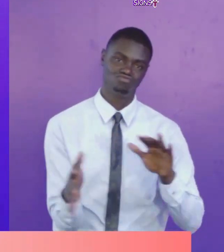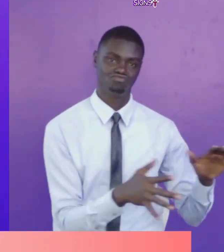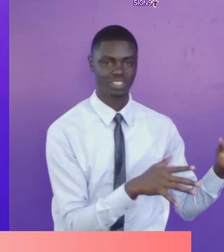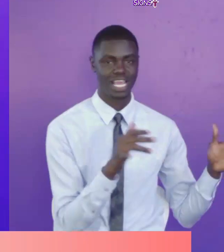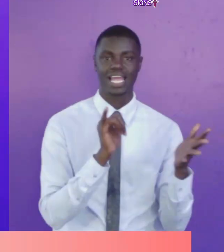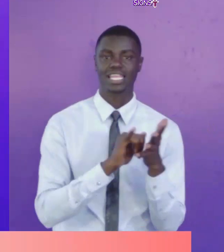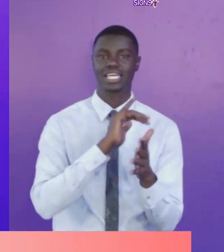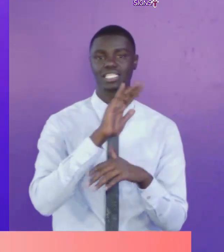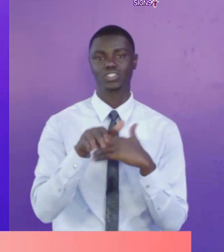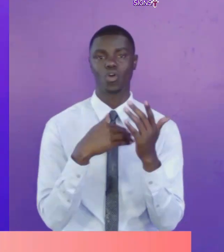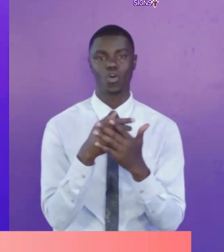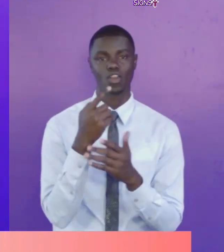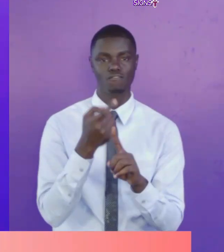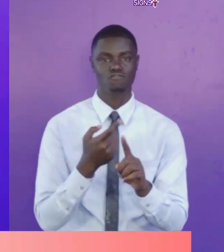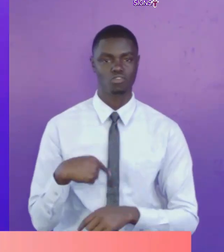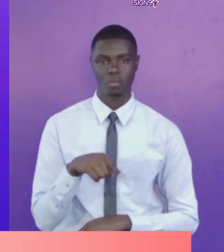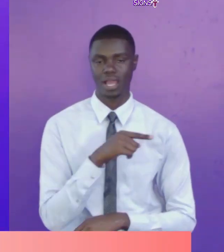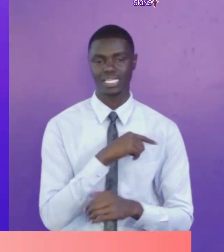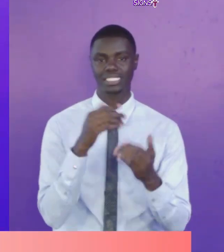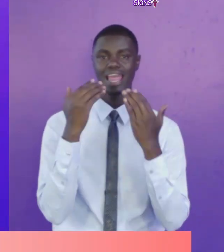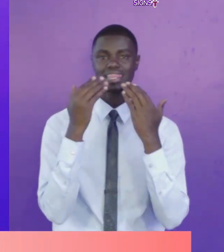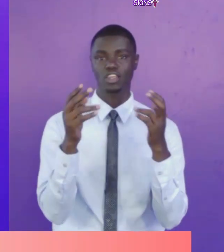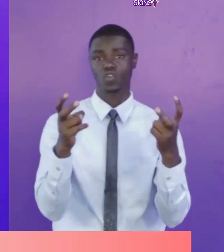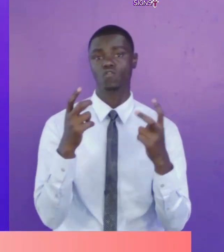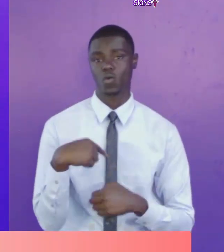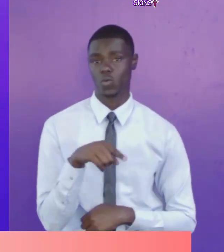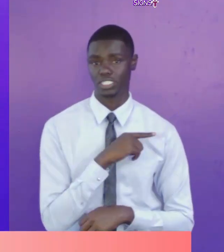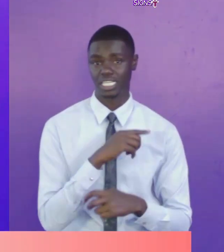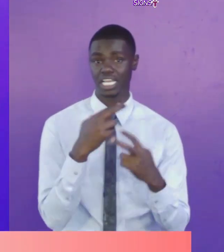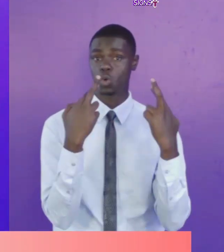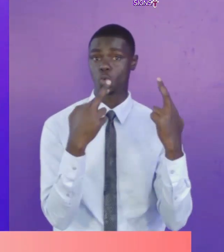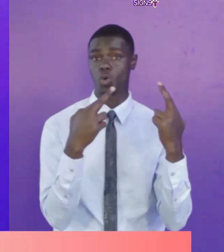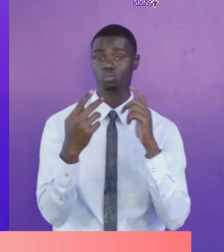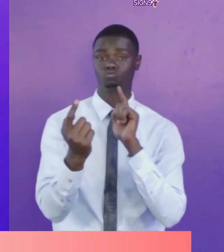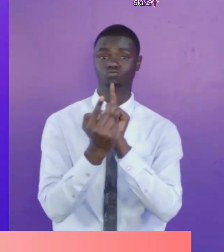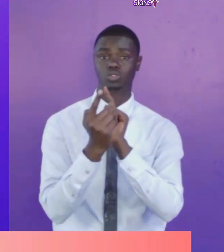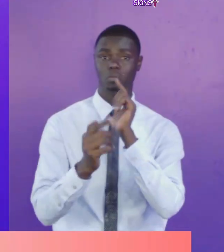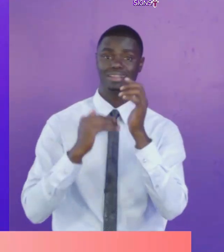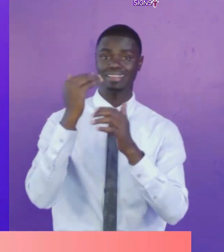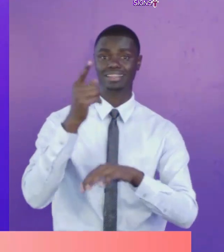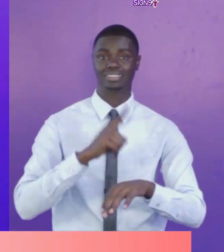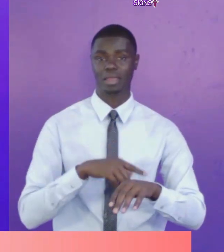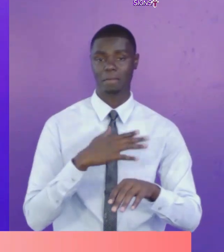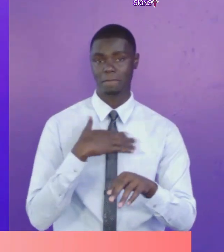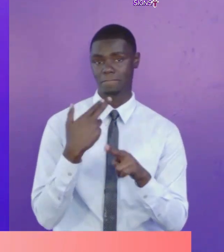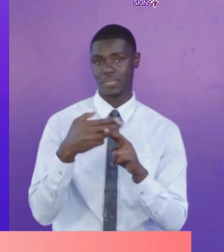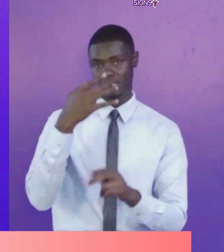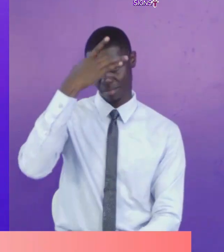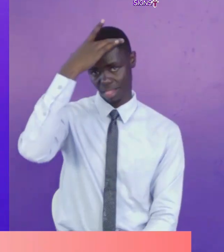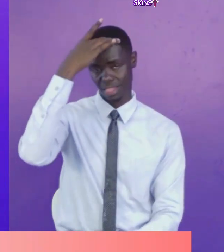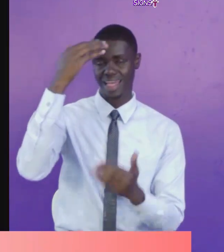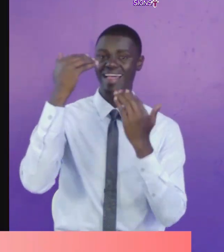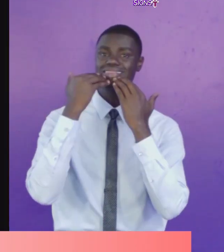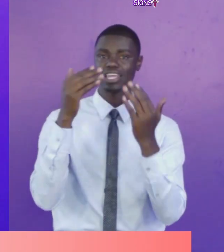all from us for today. Thank you so much for watching. We hope to see you again some other time. My name is Chris Mololo. Thank you so